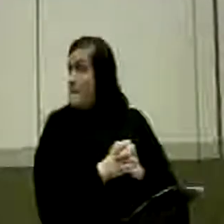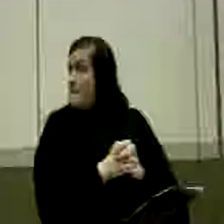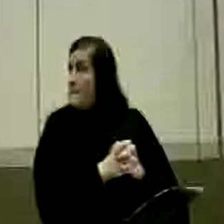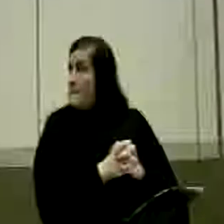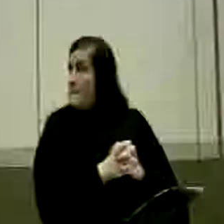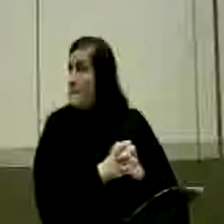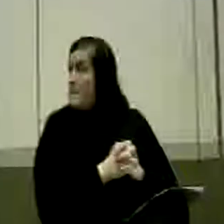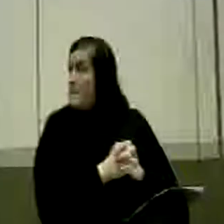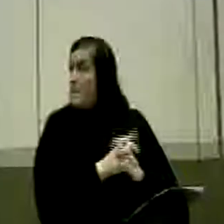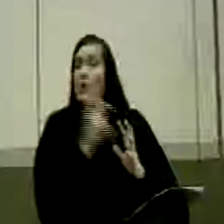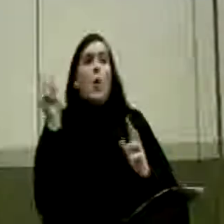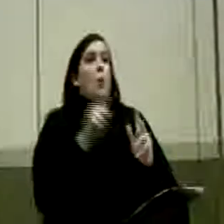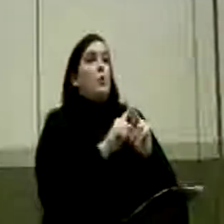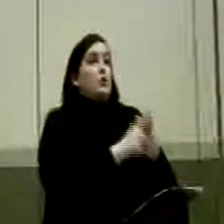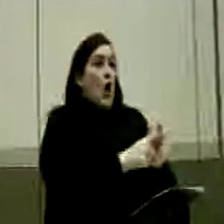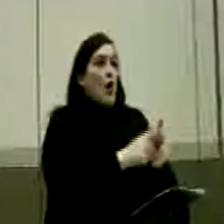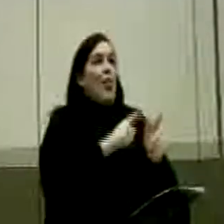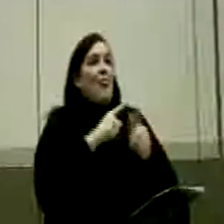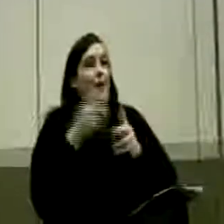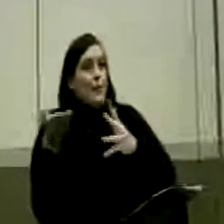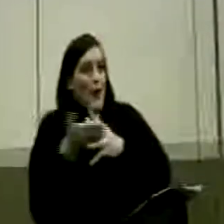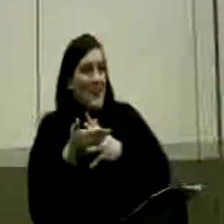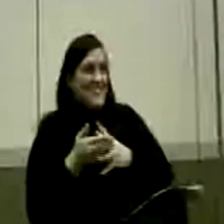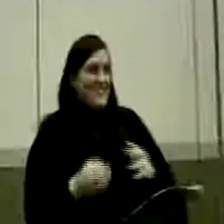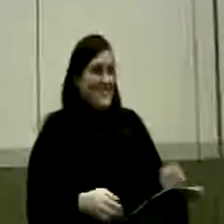We'll start and then take a break too.